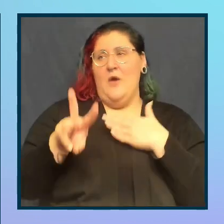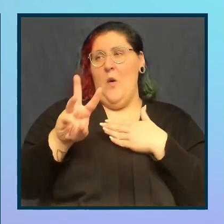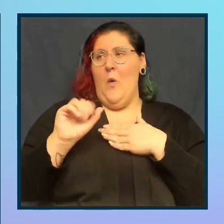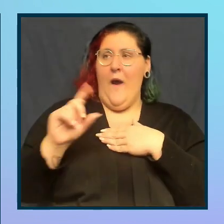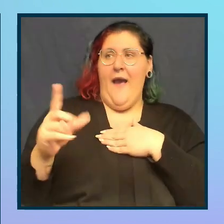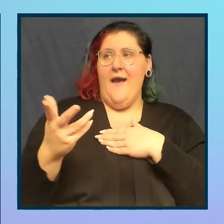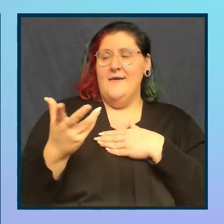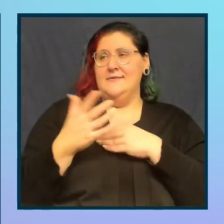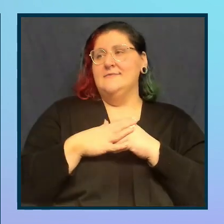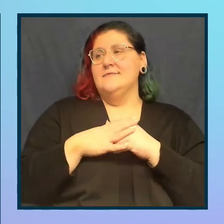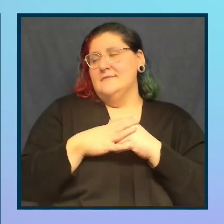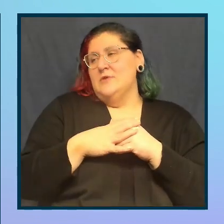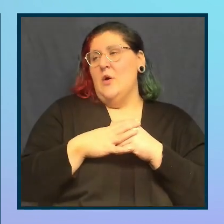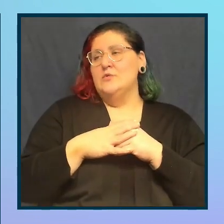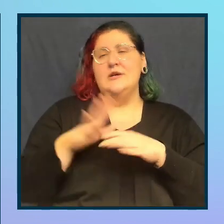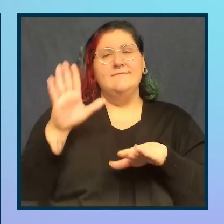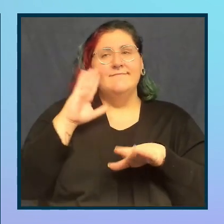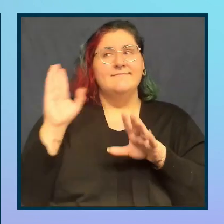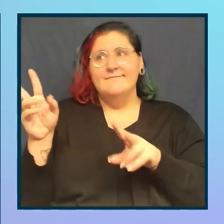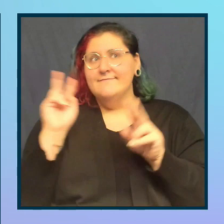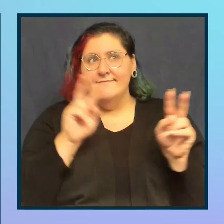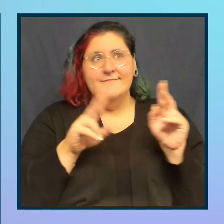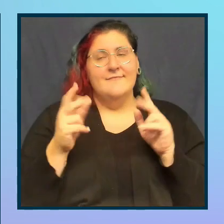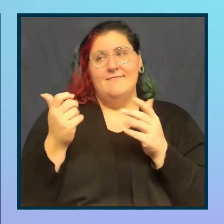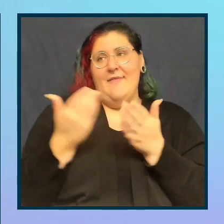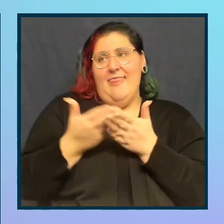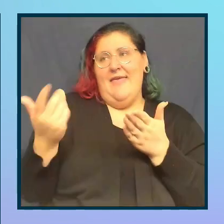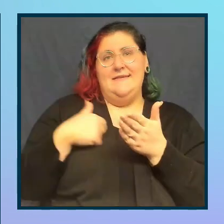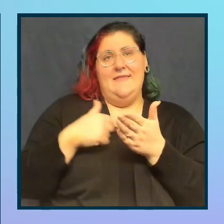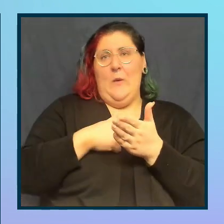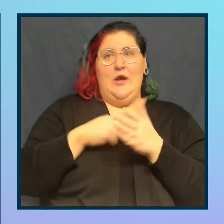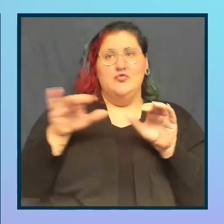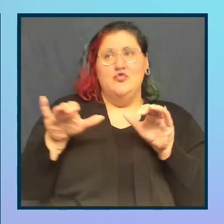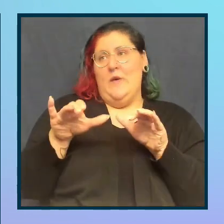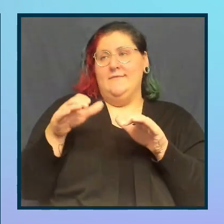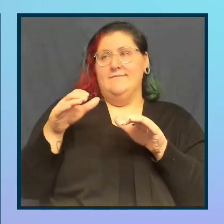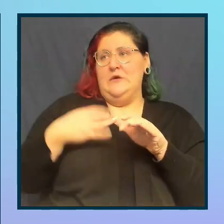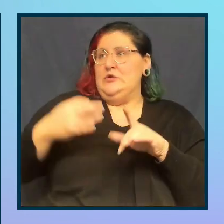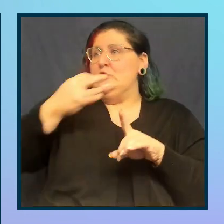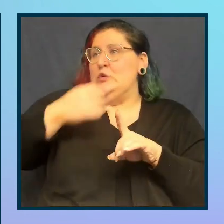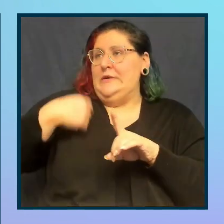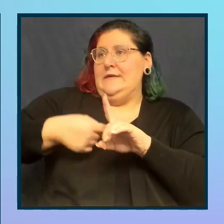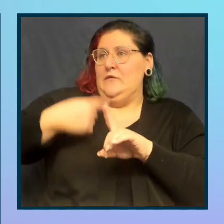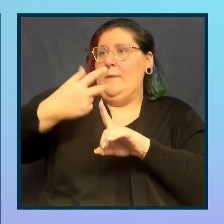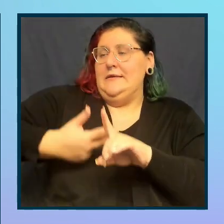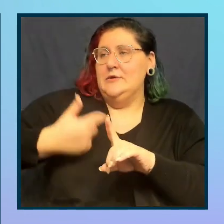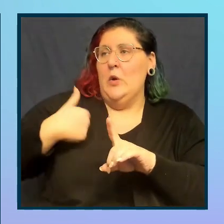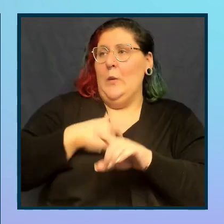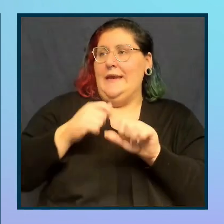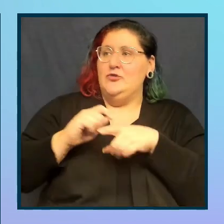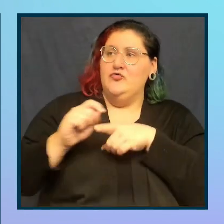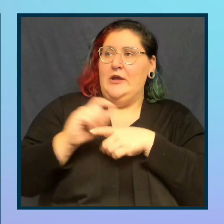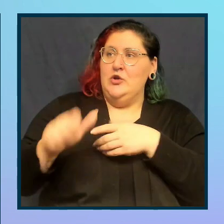coming from us in the next few months, and I'm sure we can help train you and get you up to speed. All right. Well, with